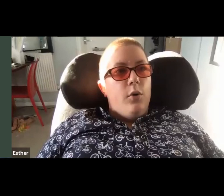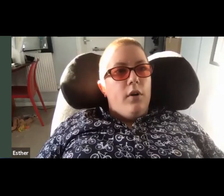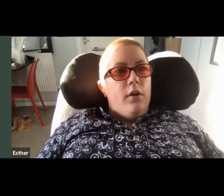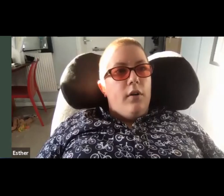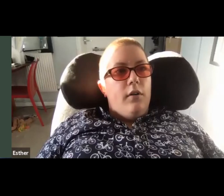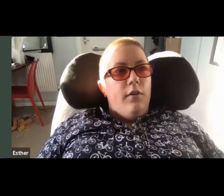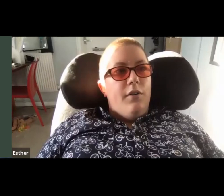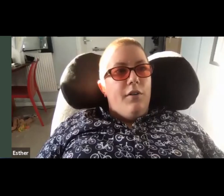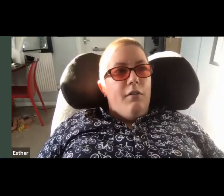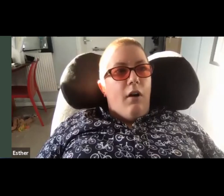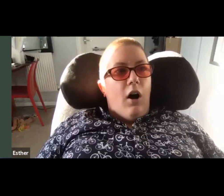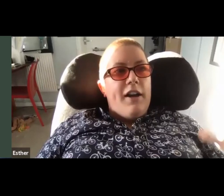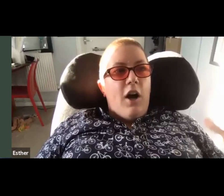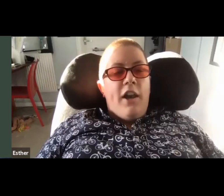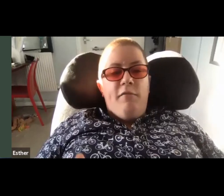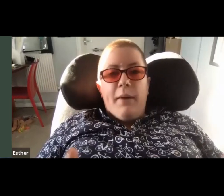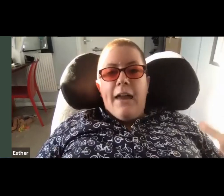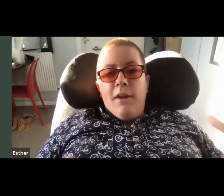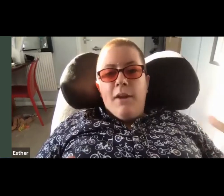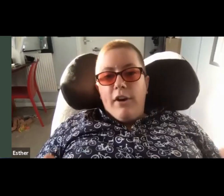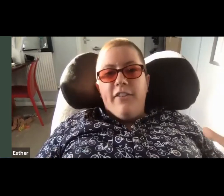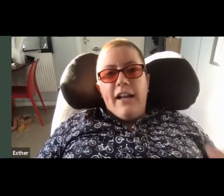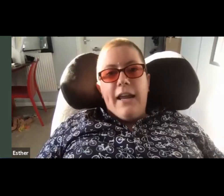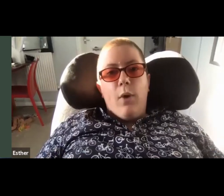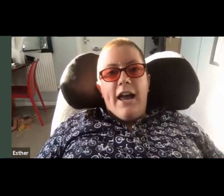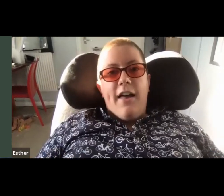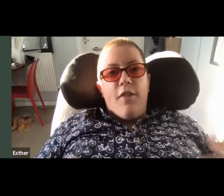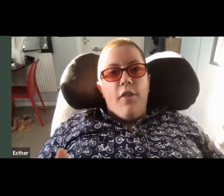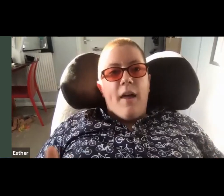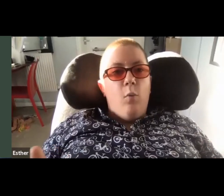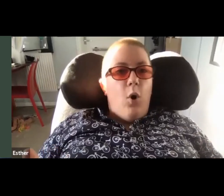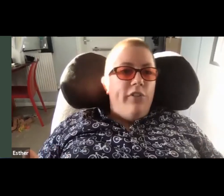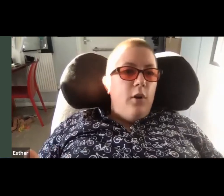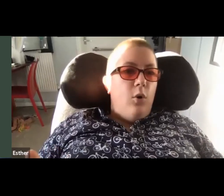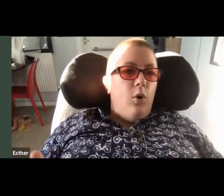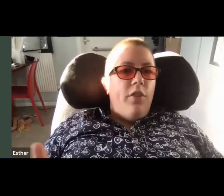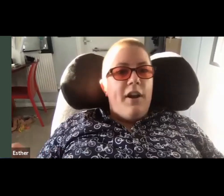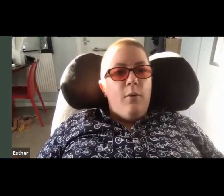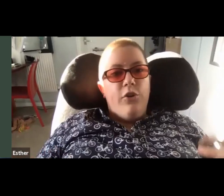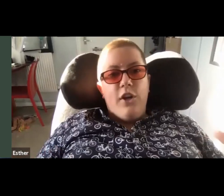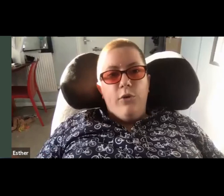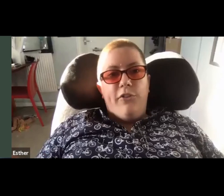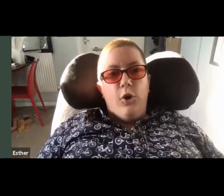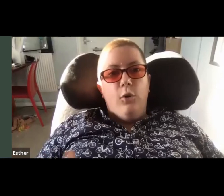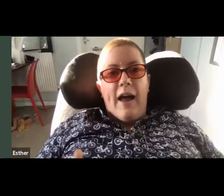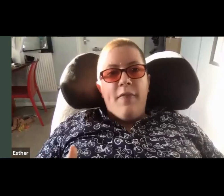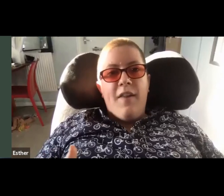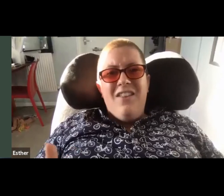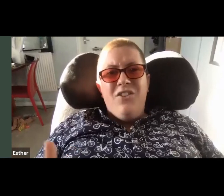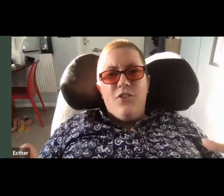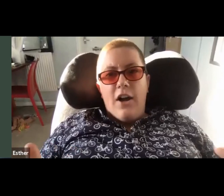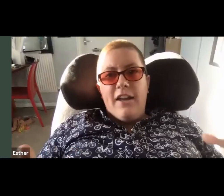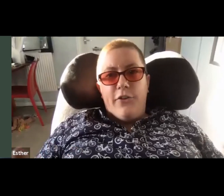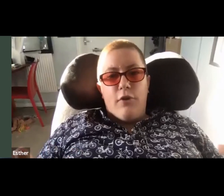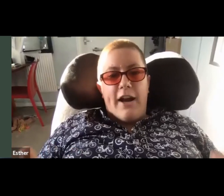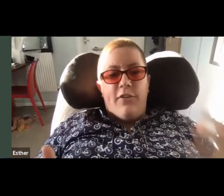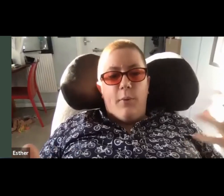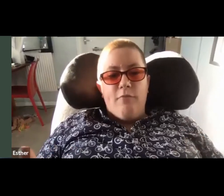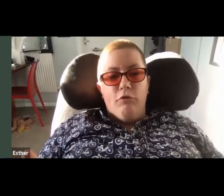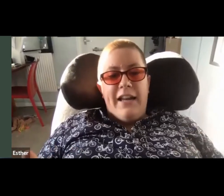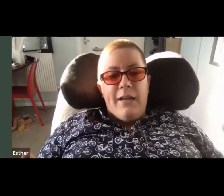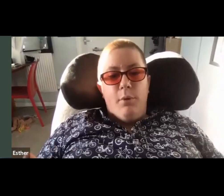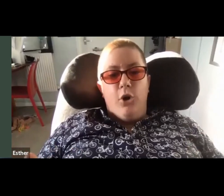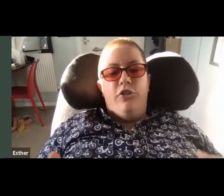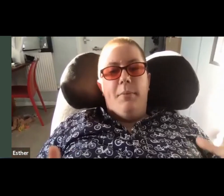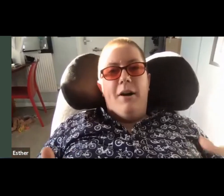So I kind of became increasingly aware that there was law, that it was useful, and that in dire straits,